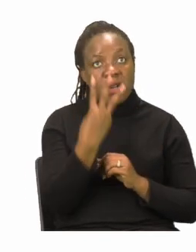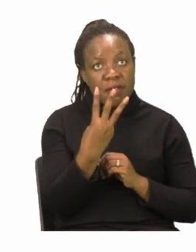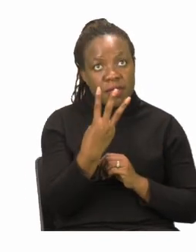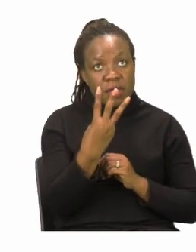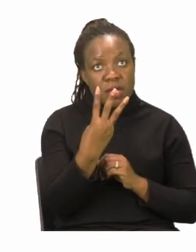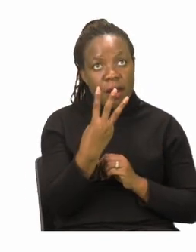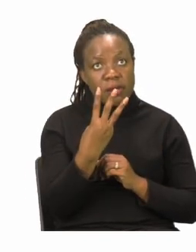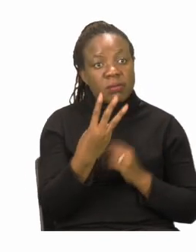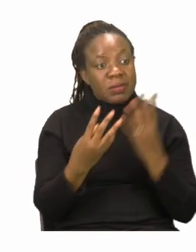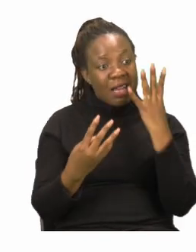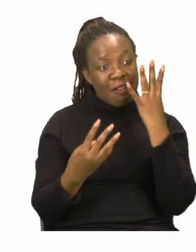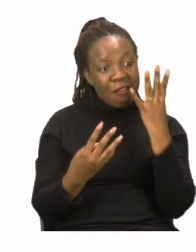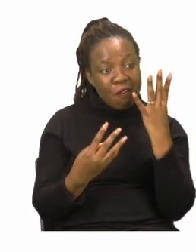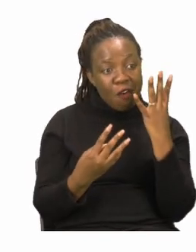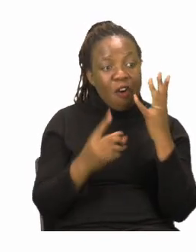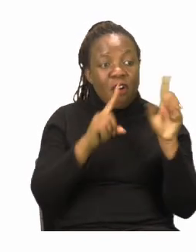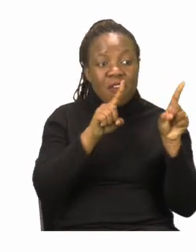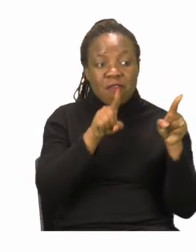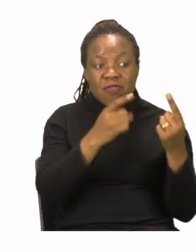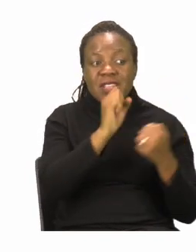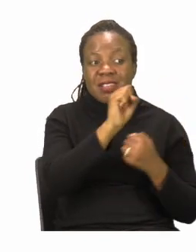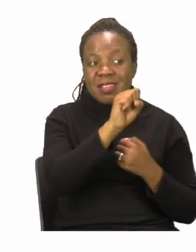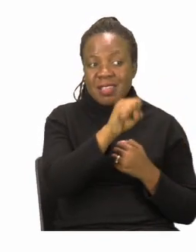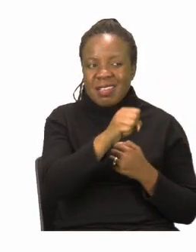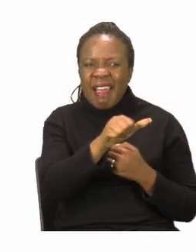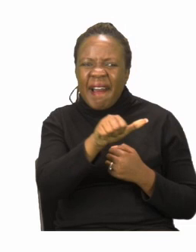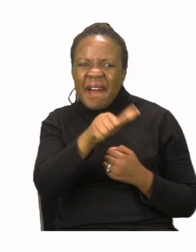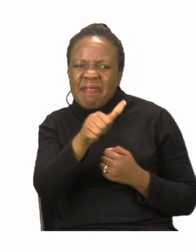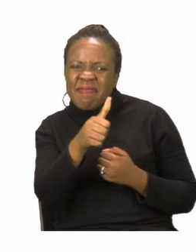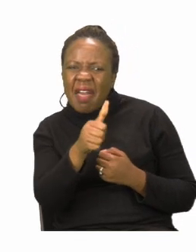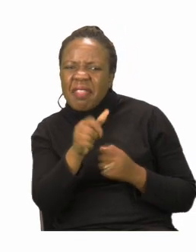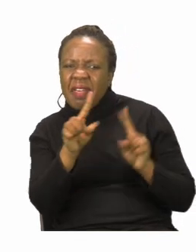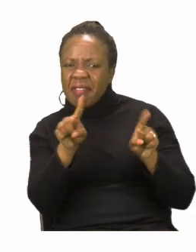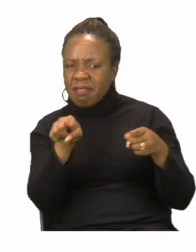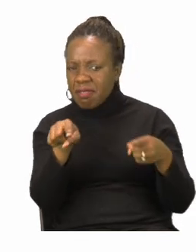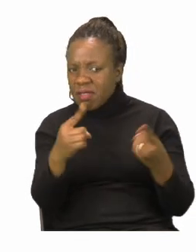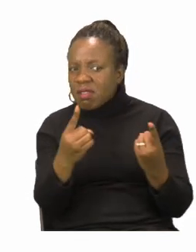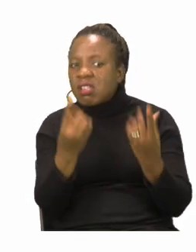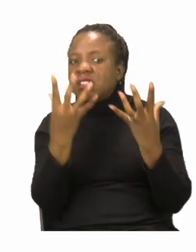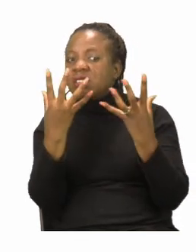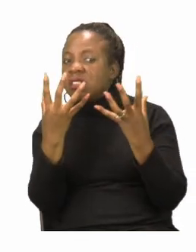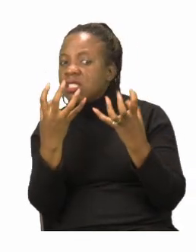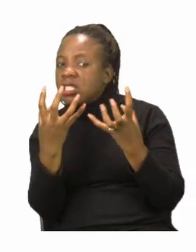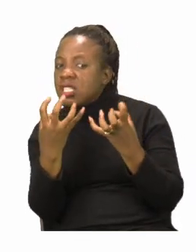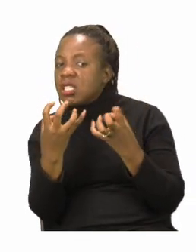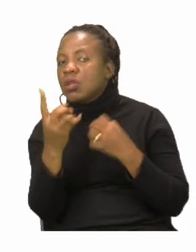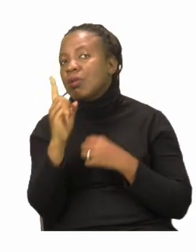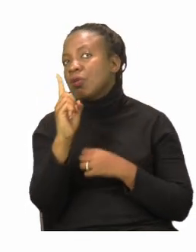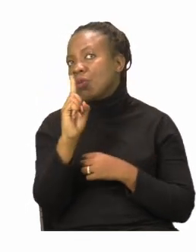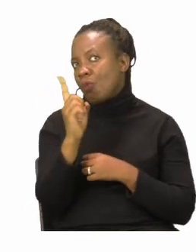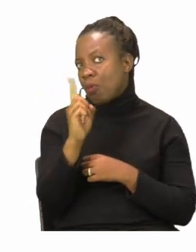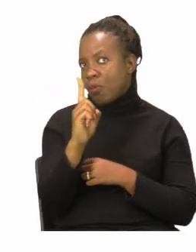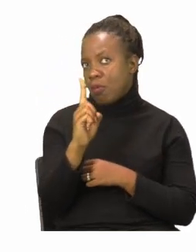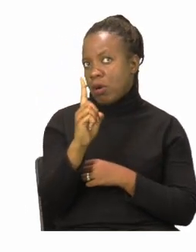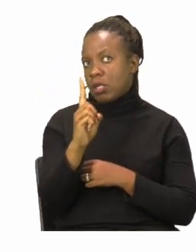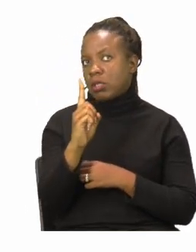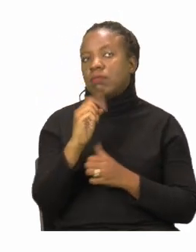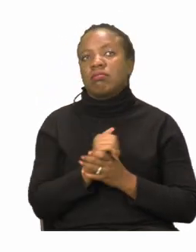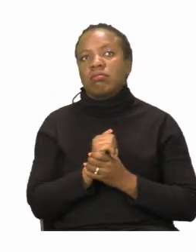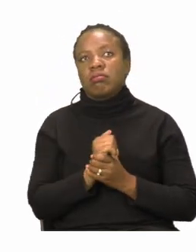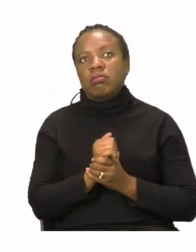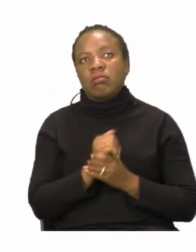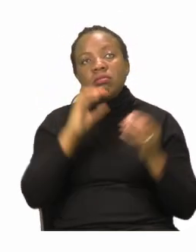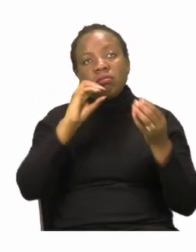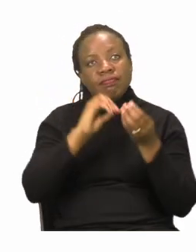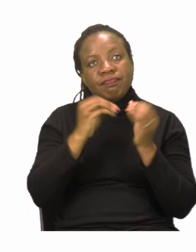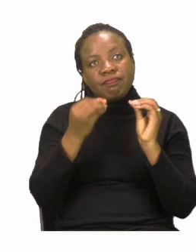grow apart from the 4 things you mentioned at number 2?